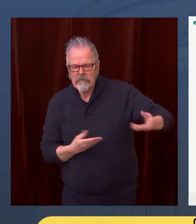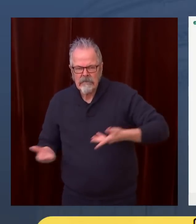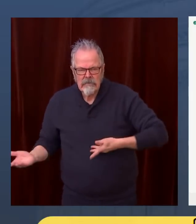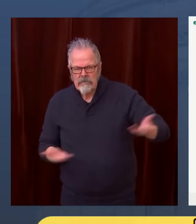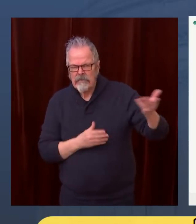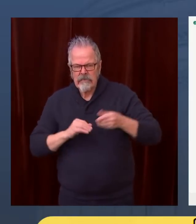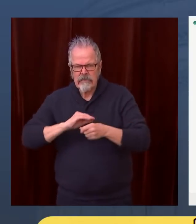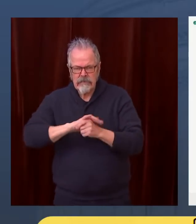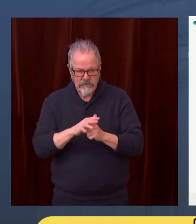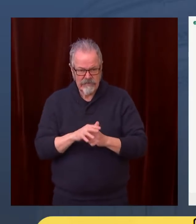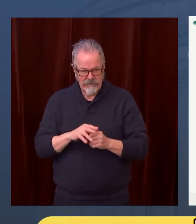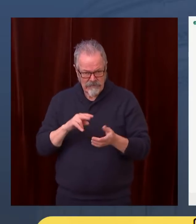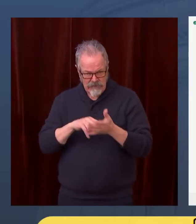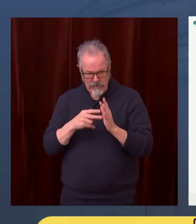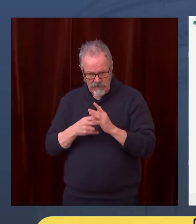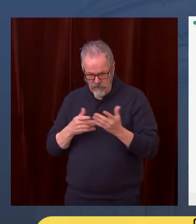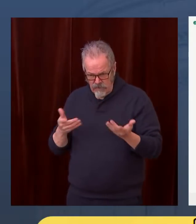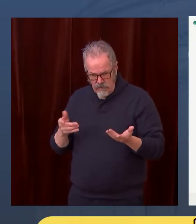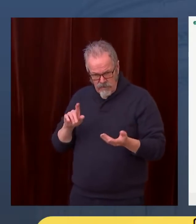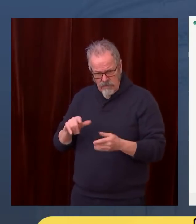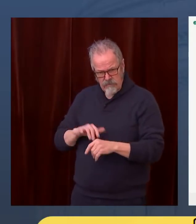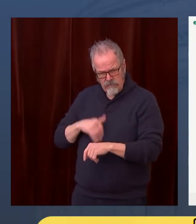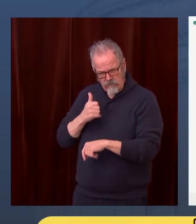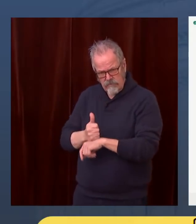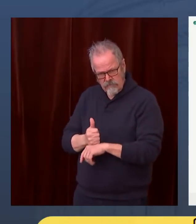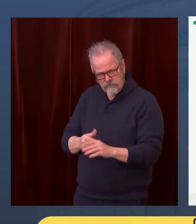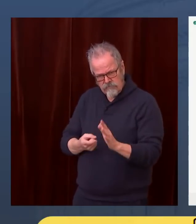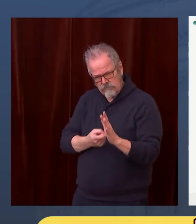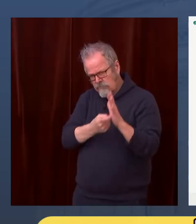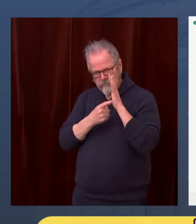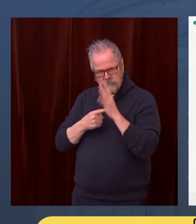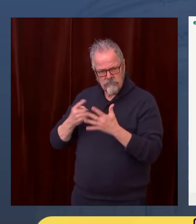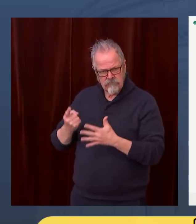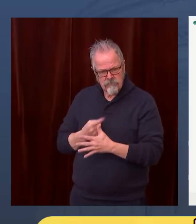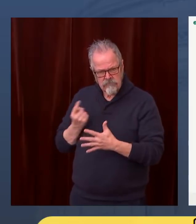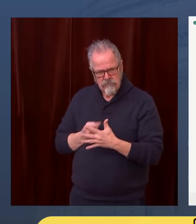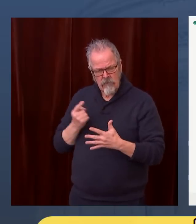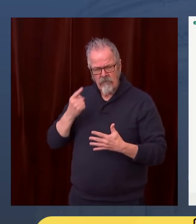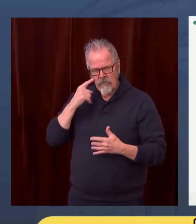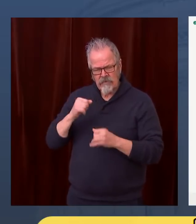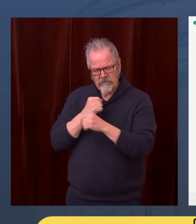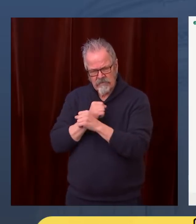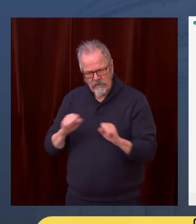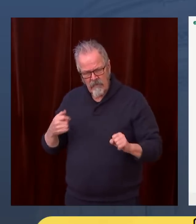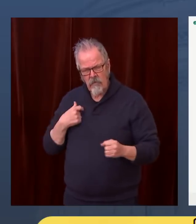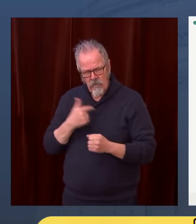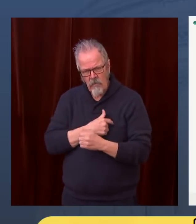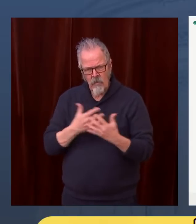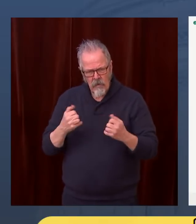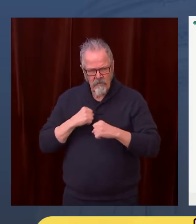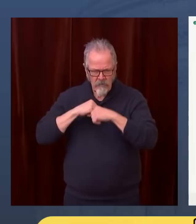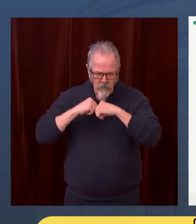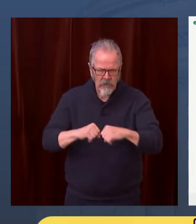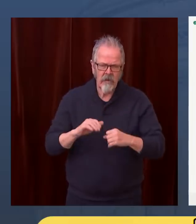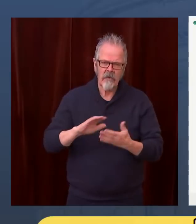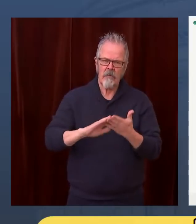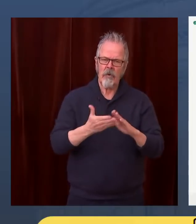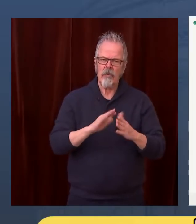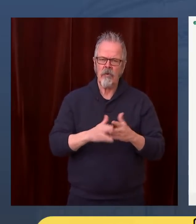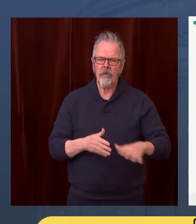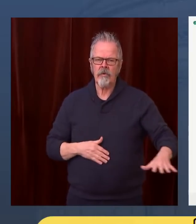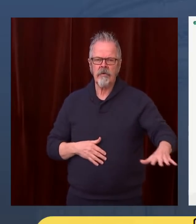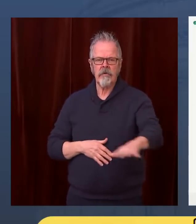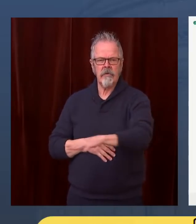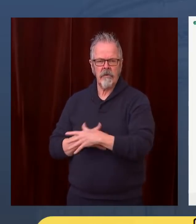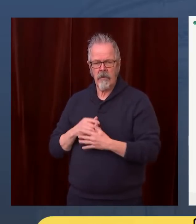where you have to have requirements because we are really at a point of trying to protect people and protect communities. But when you get past that